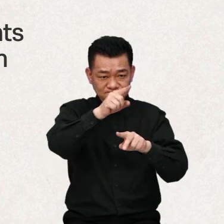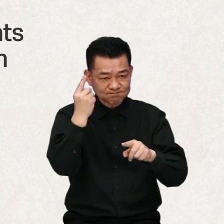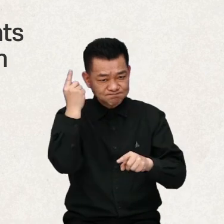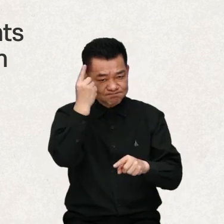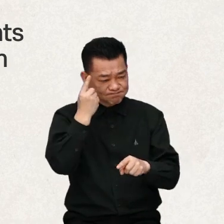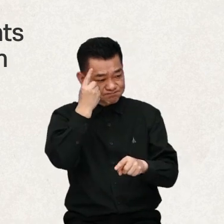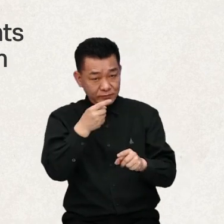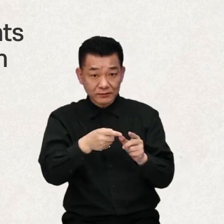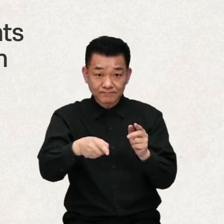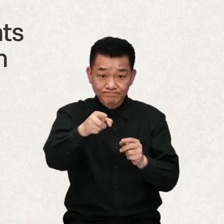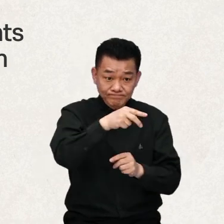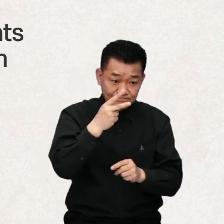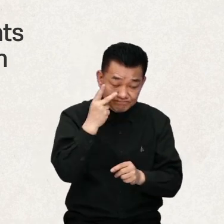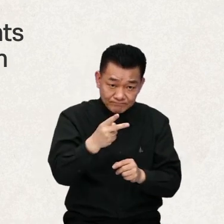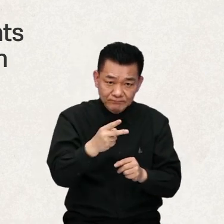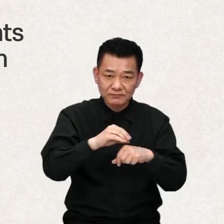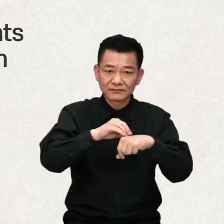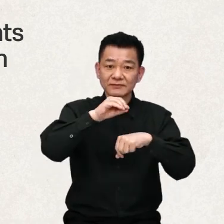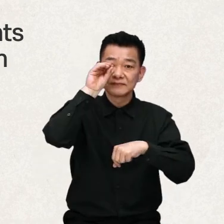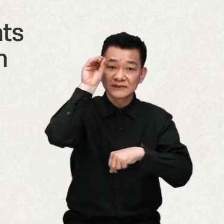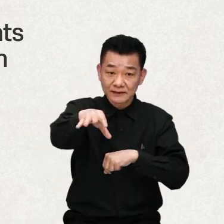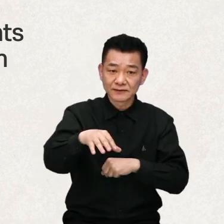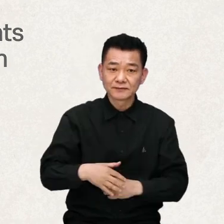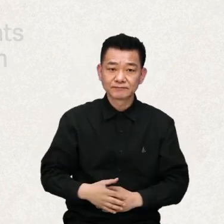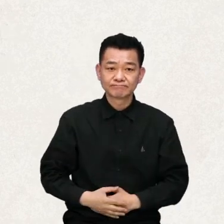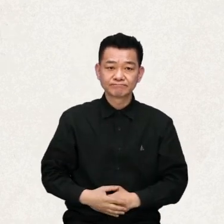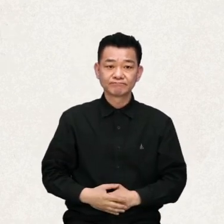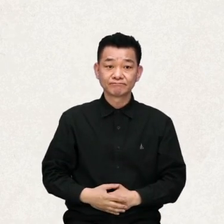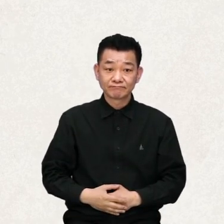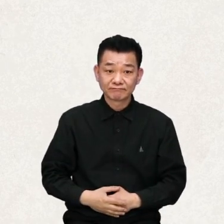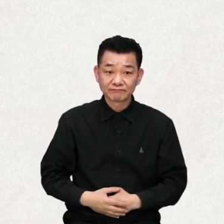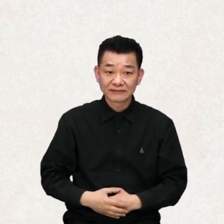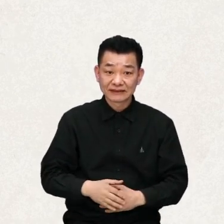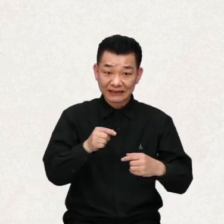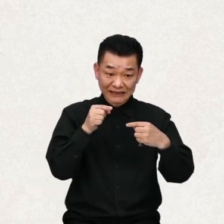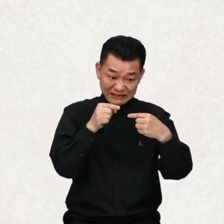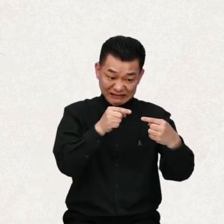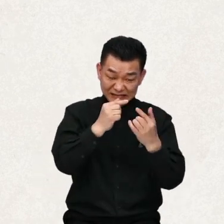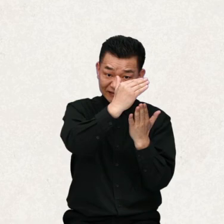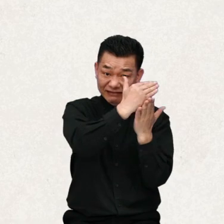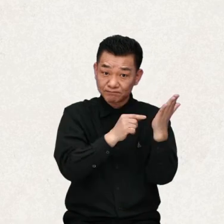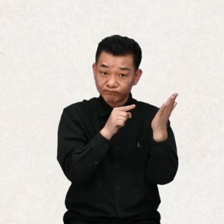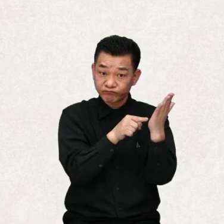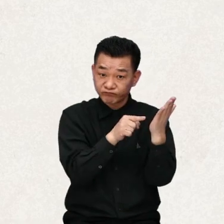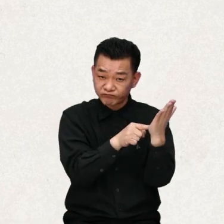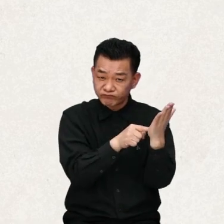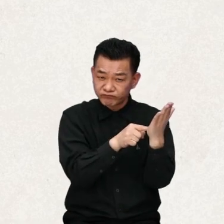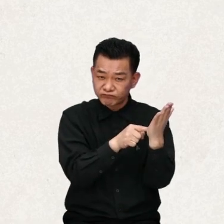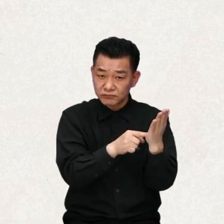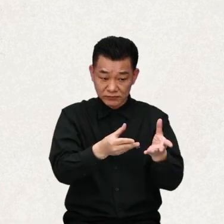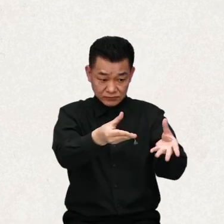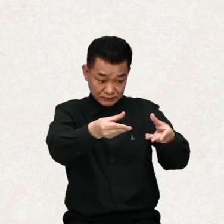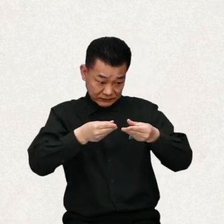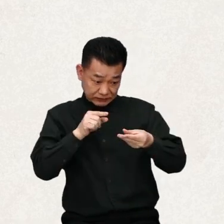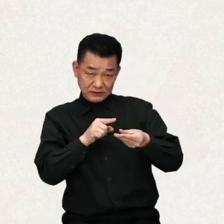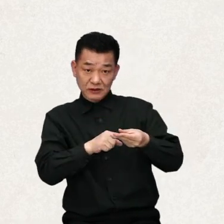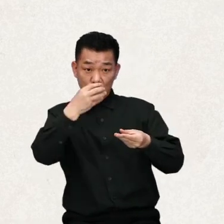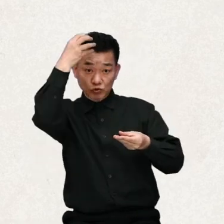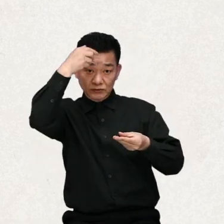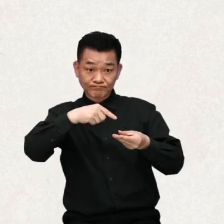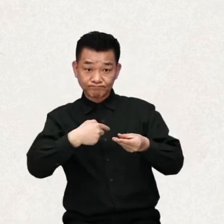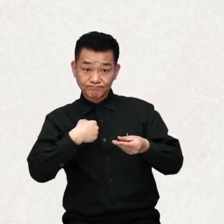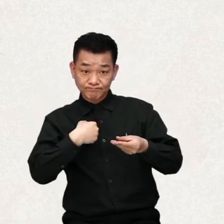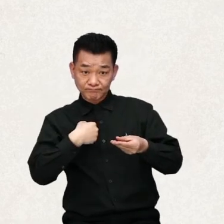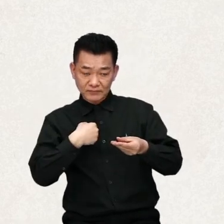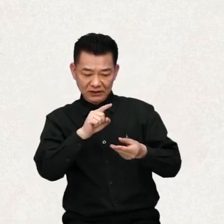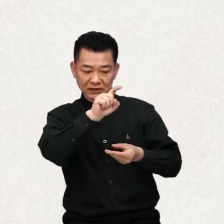party concerned before the report is tried. Next, state party which has received the list of issues